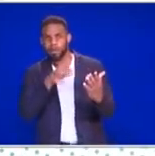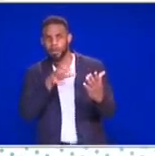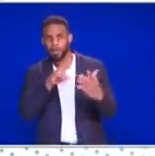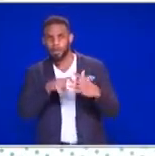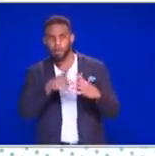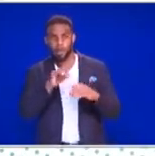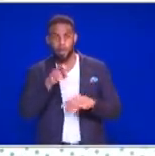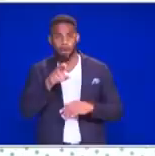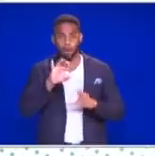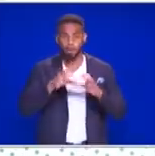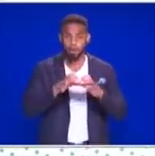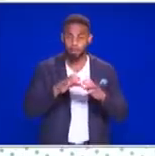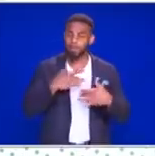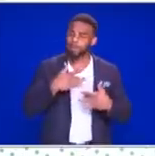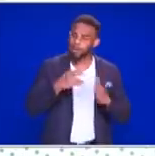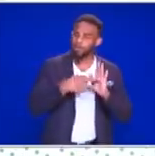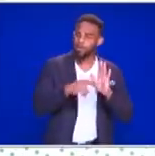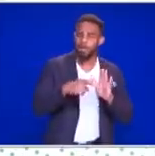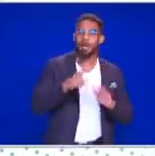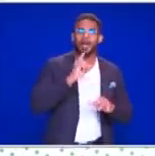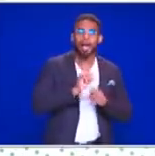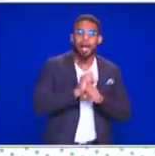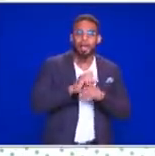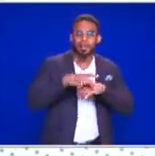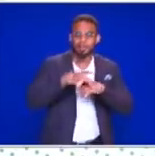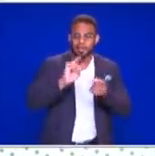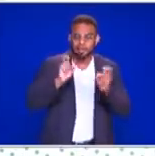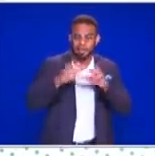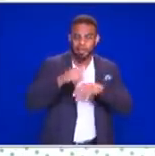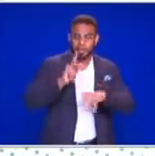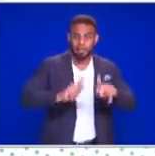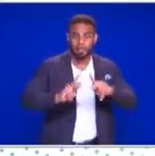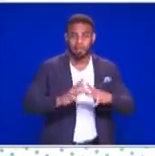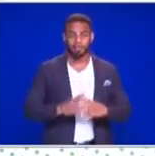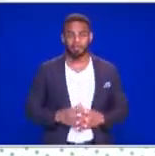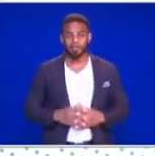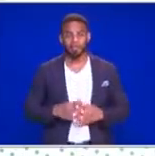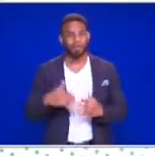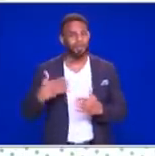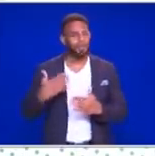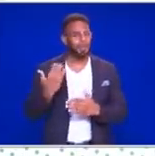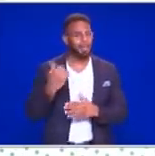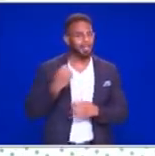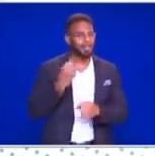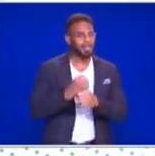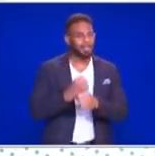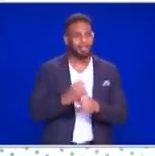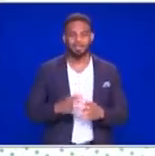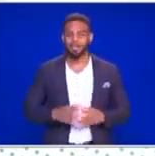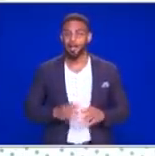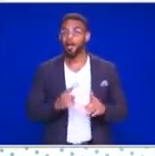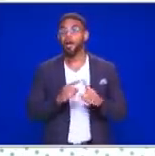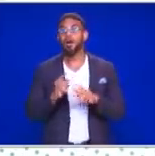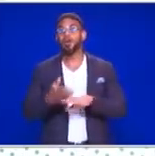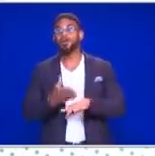race groups, likely reflect actual demographic changes in the population over the past 10 years, as well as improvements to the